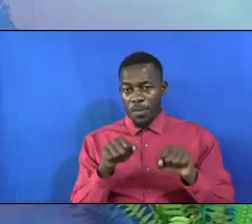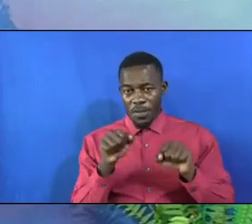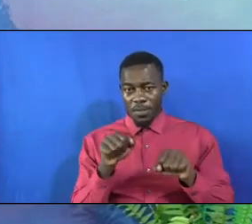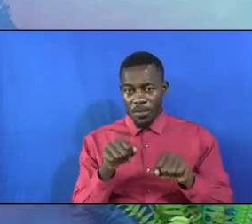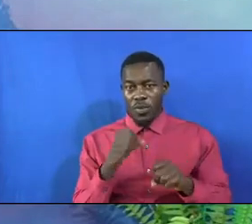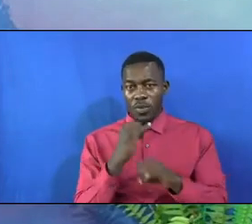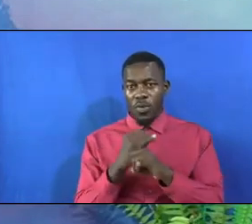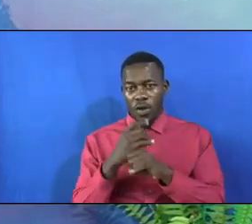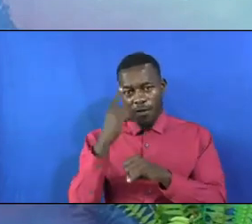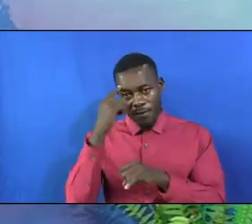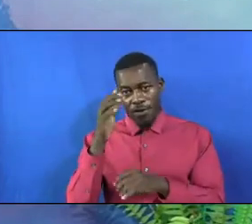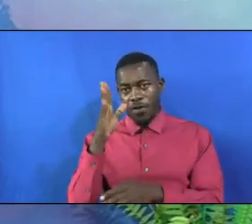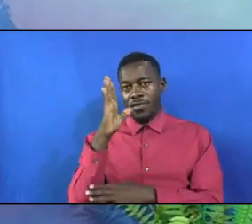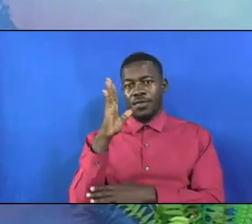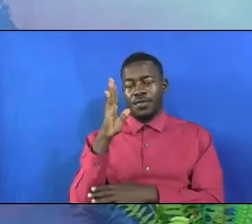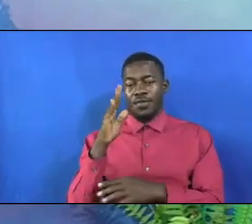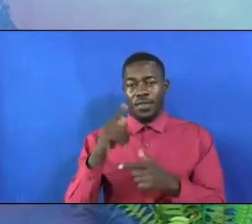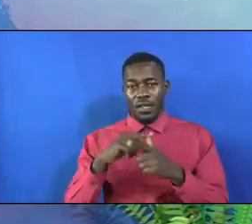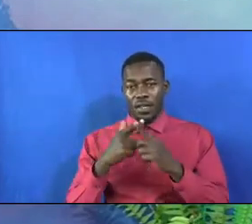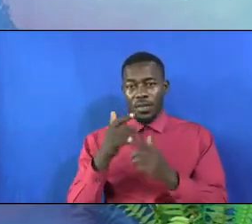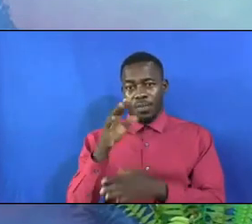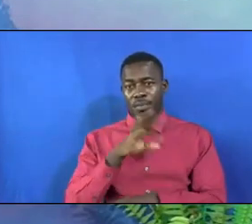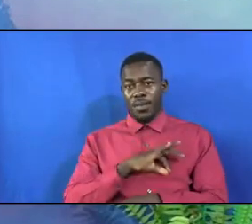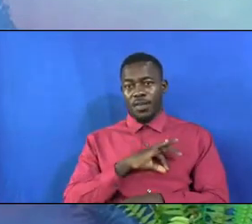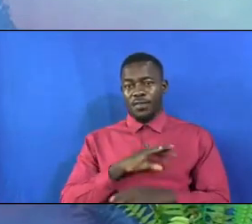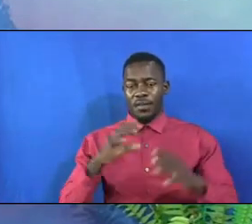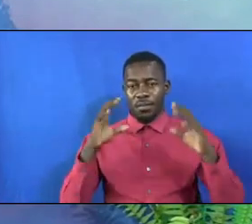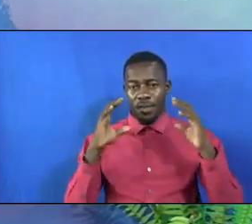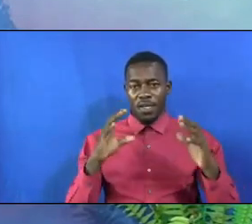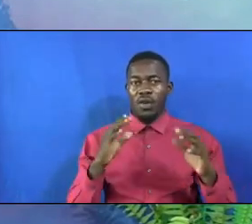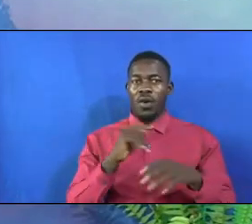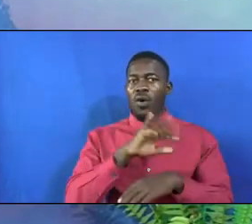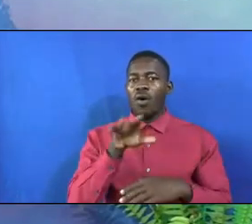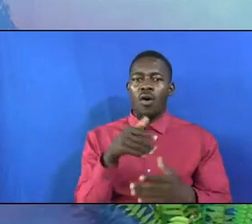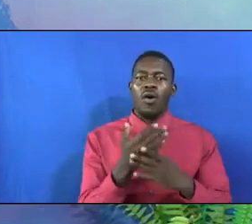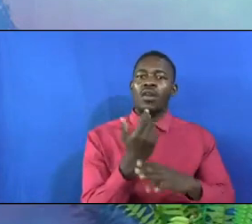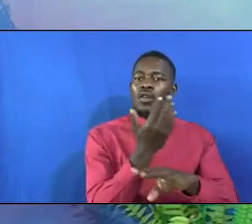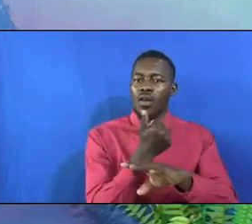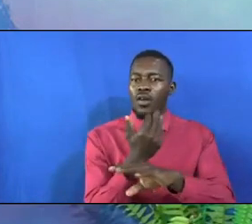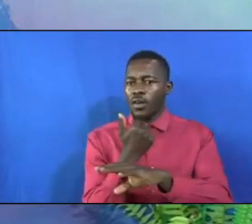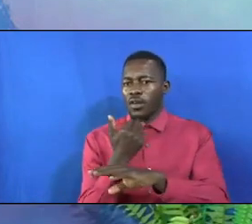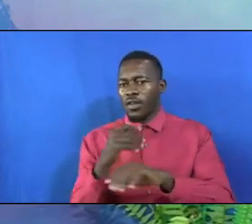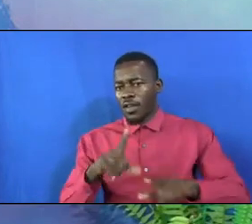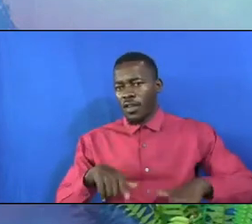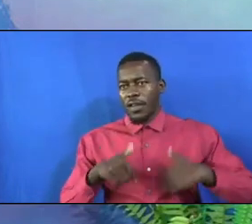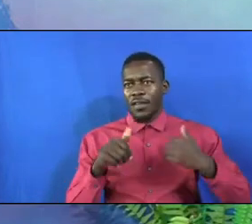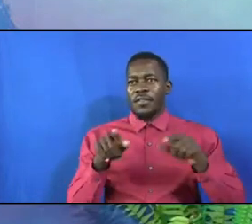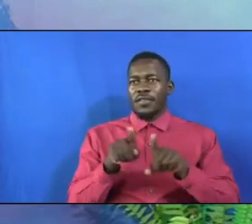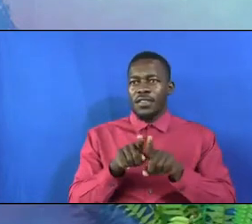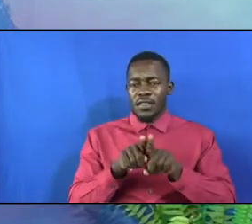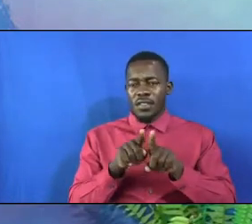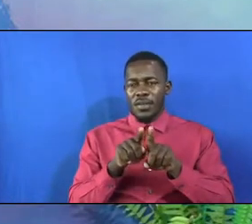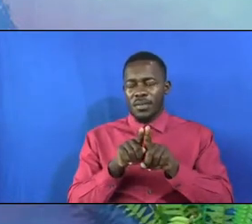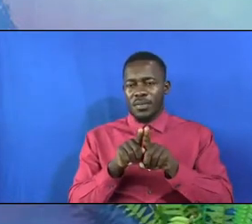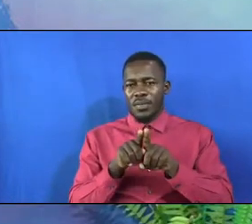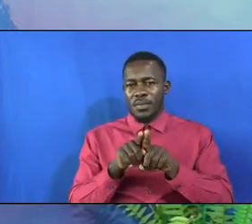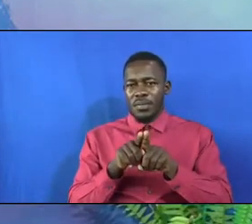for Him. We are called to live like Shifra and Poa, standing against